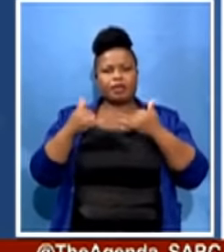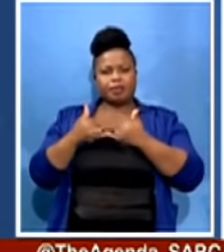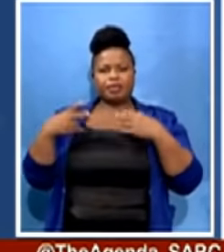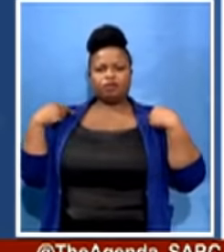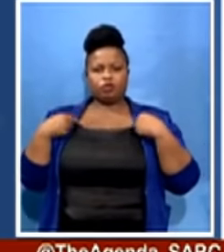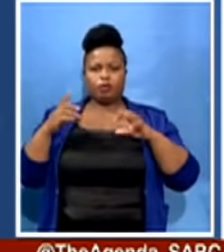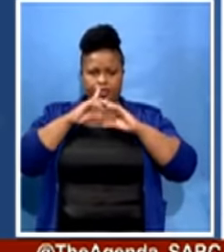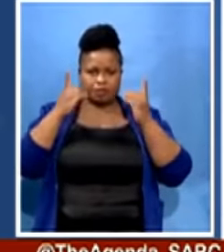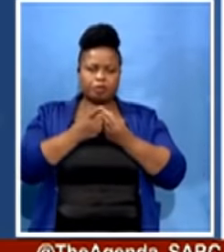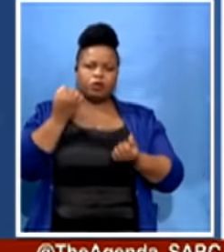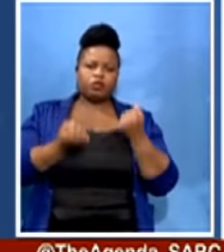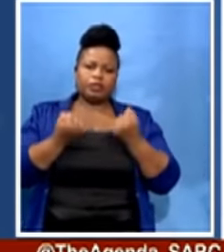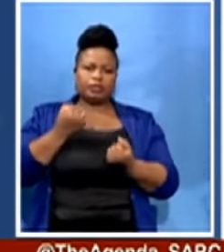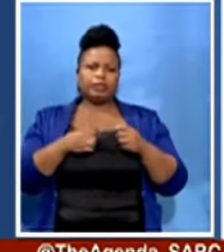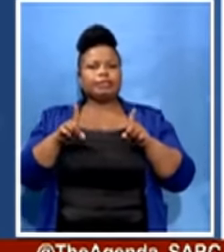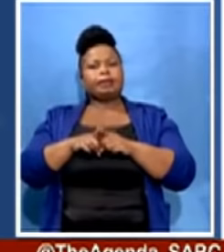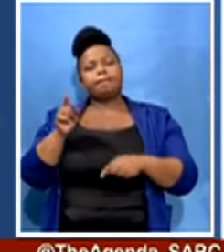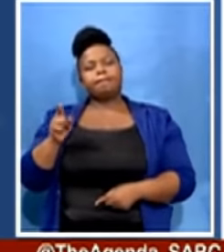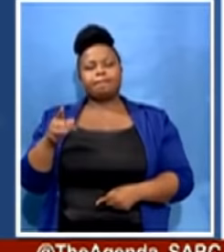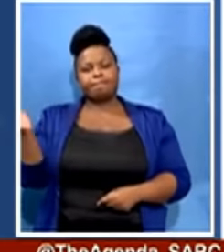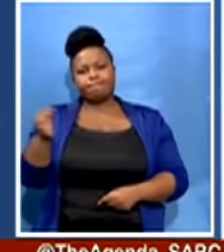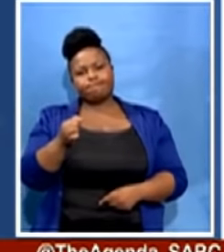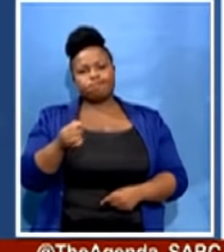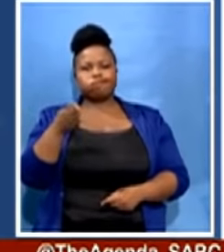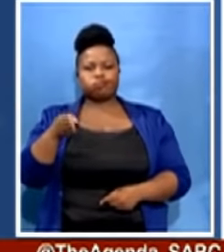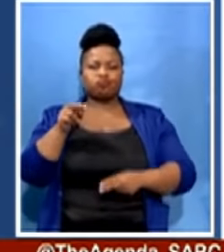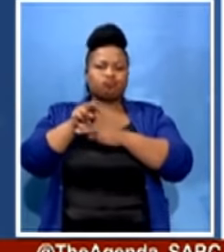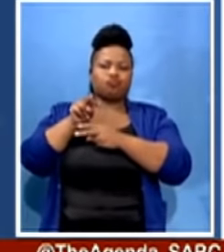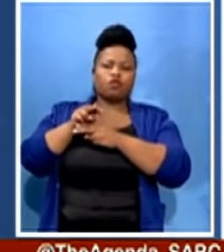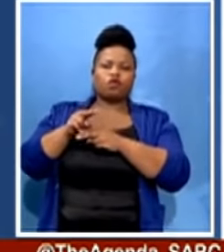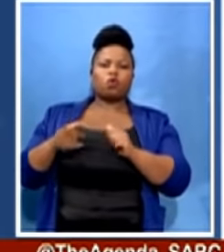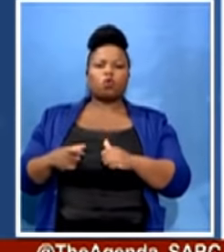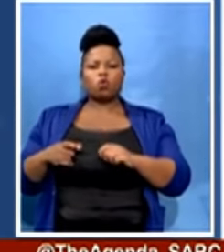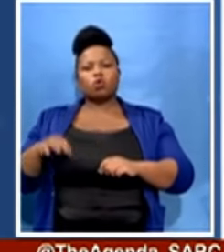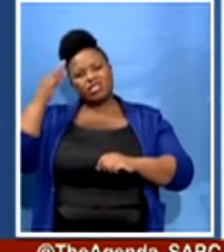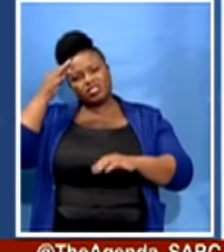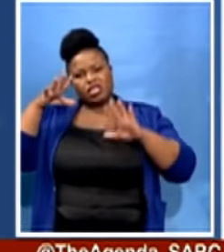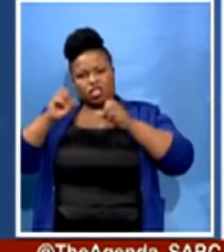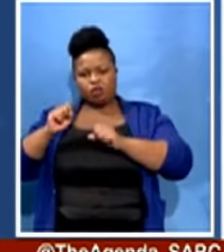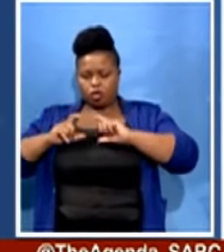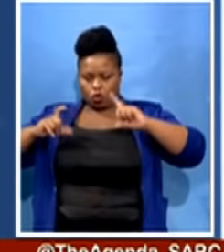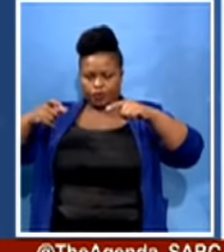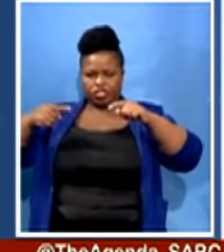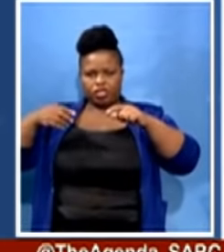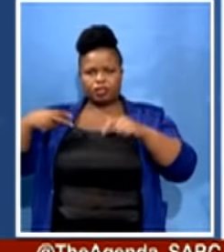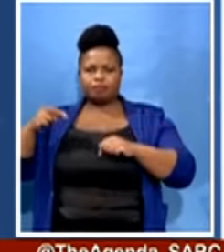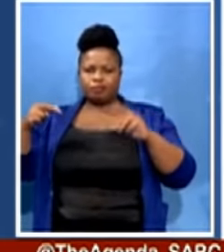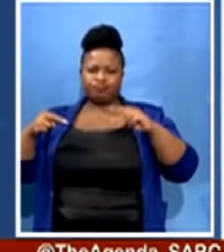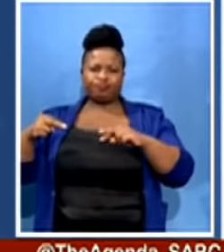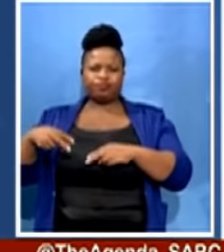So it is normally protected. I mean, there are two elements here. There's the owners of the